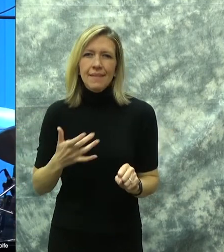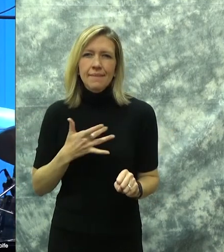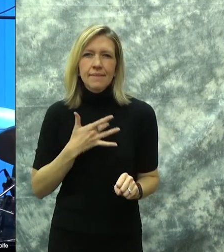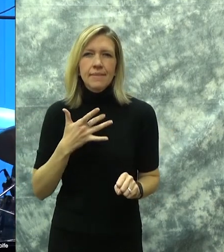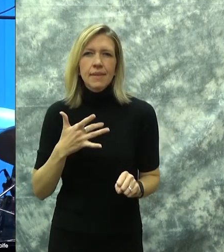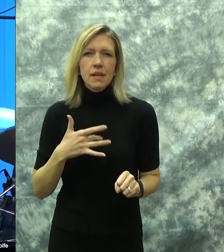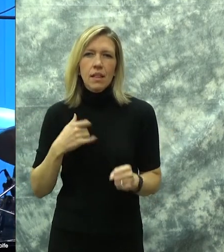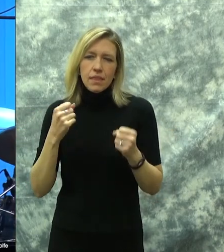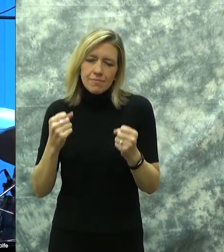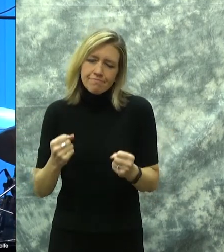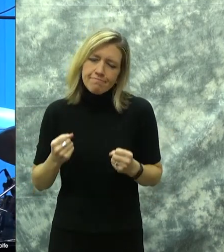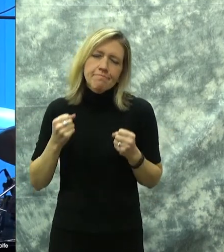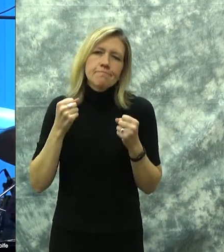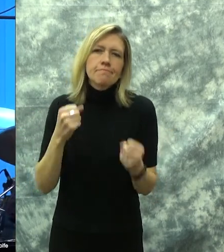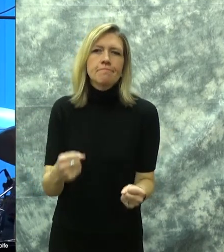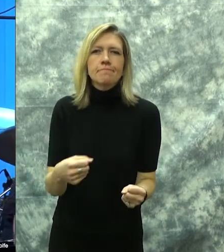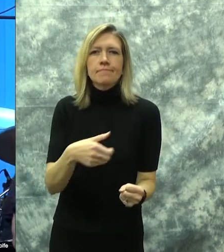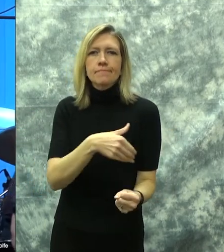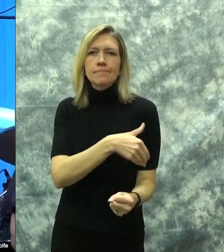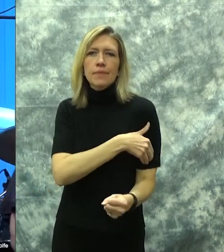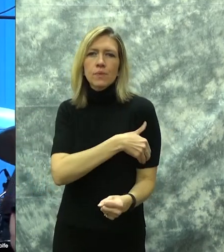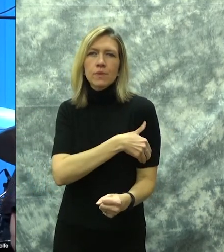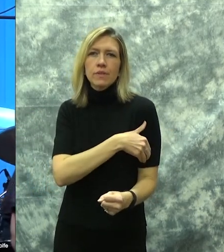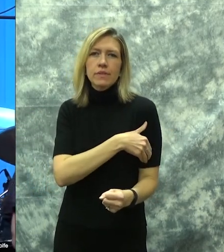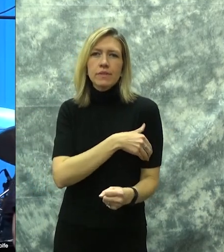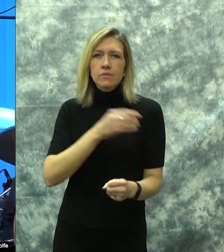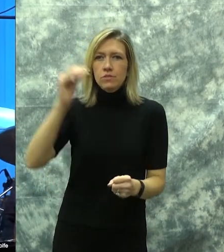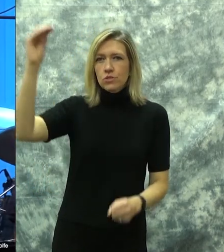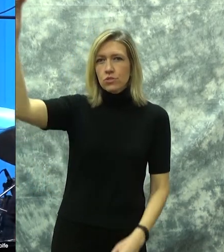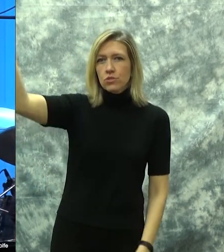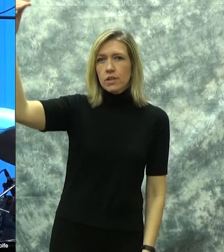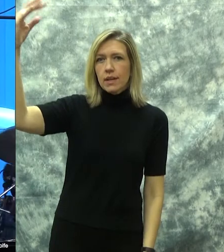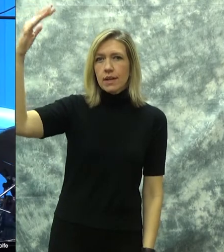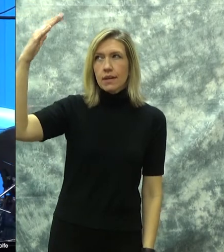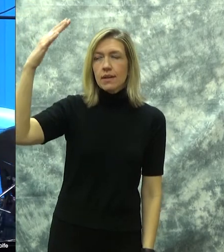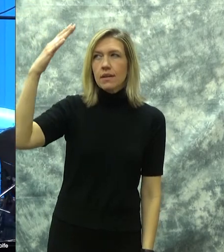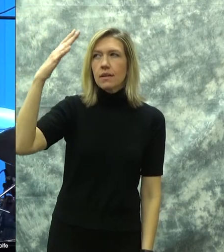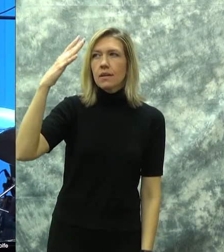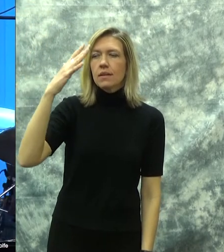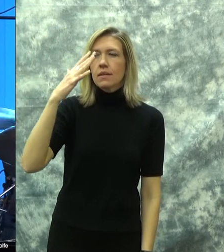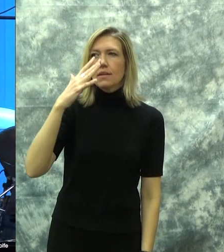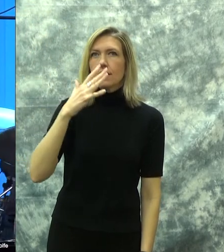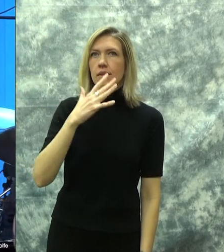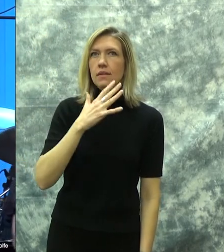the mighty power and the grace.